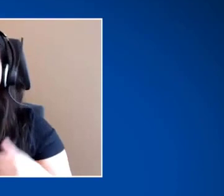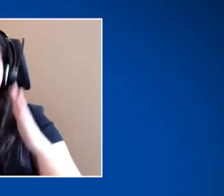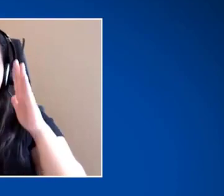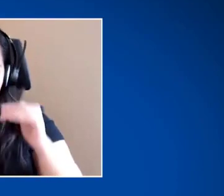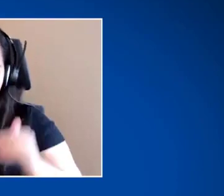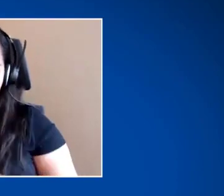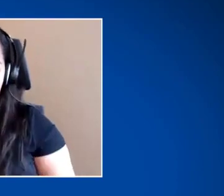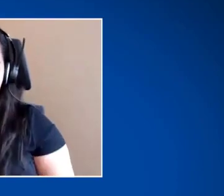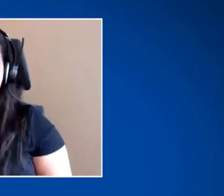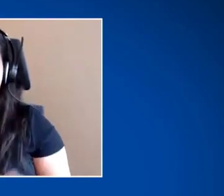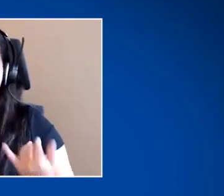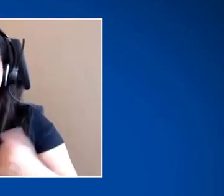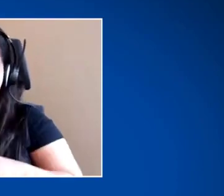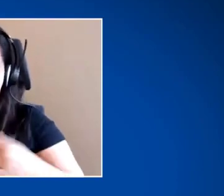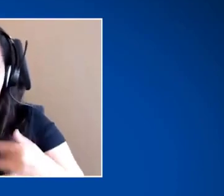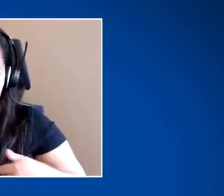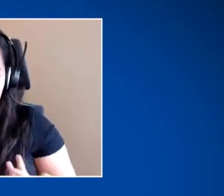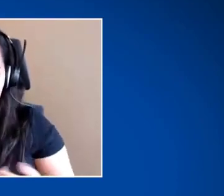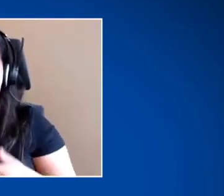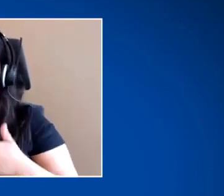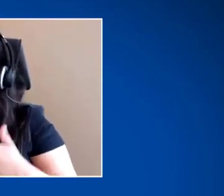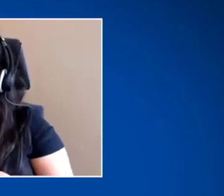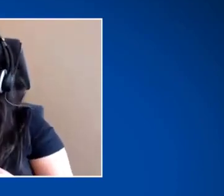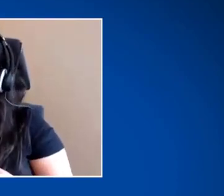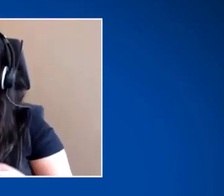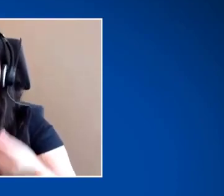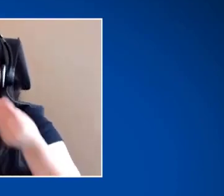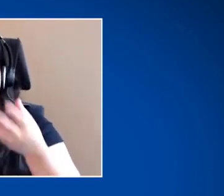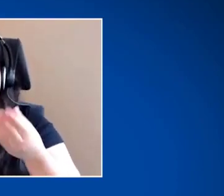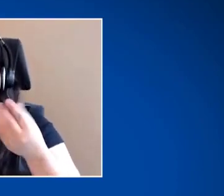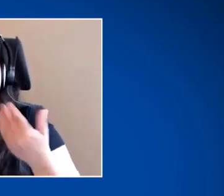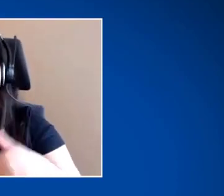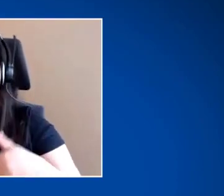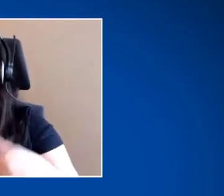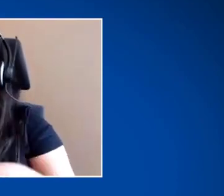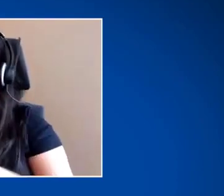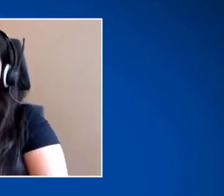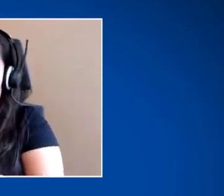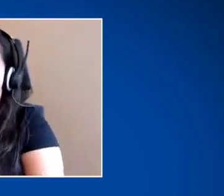be interesting, informative, and helpful.